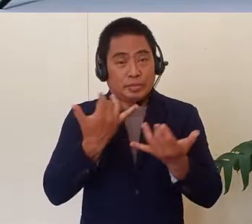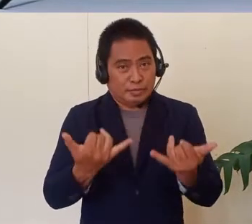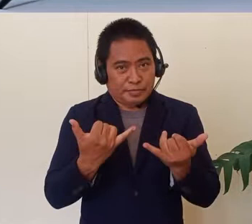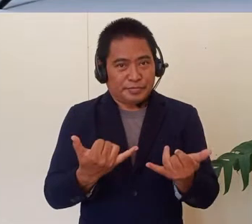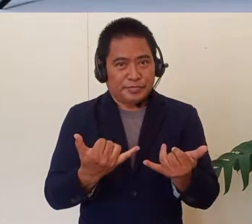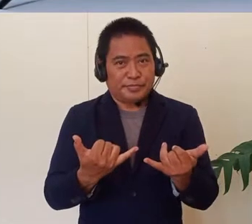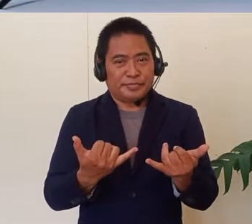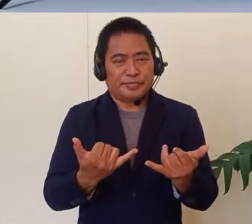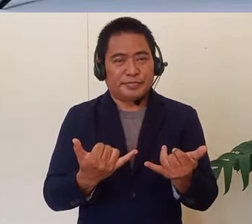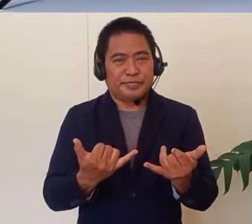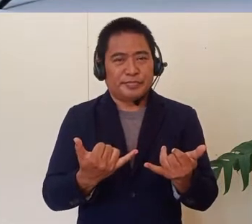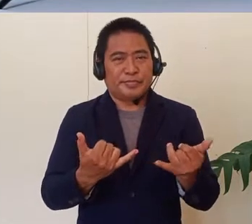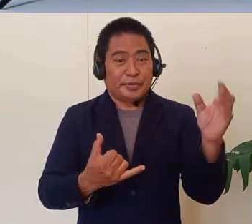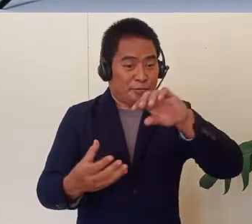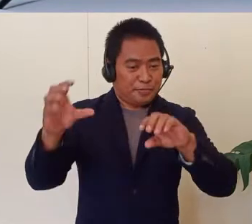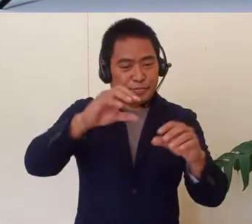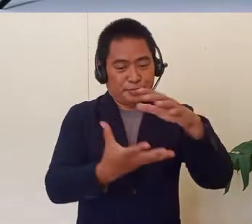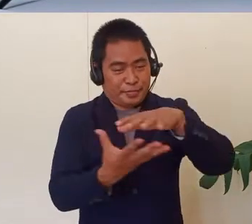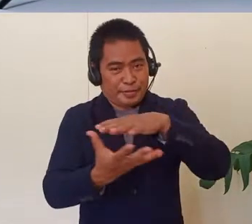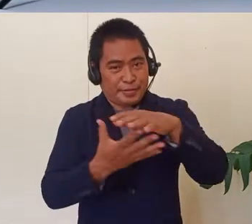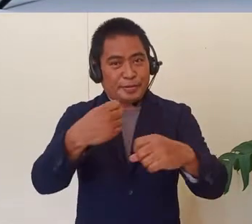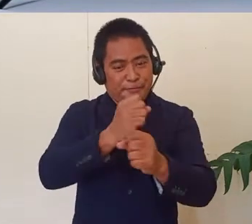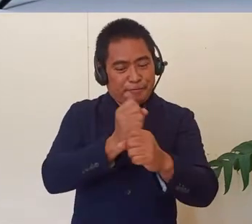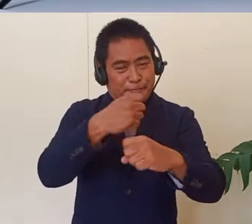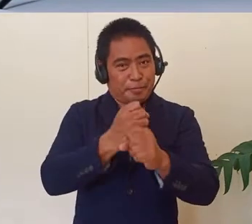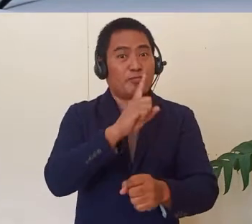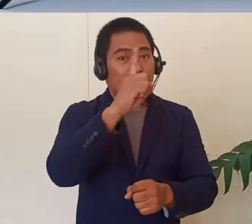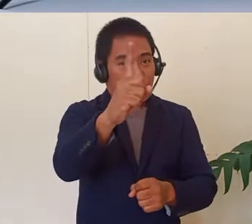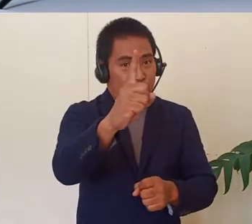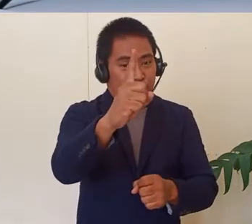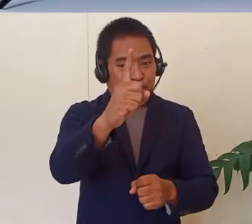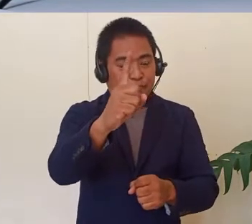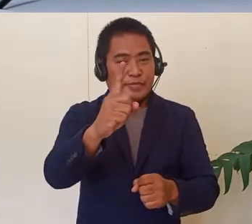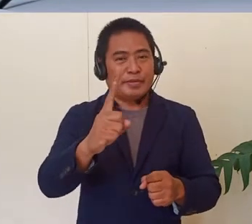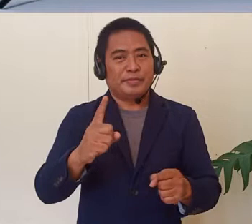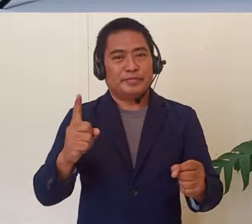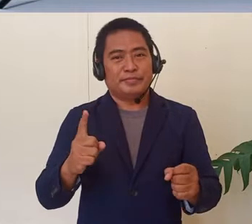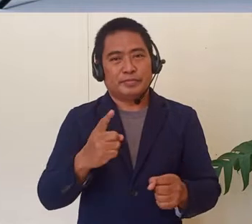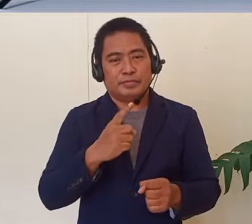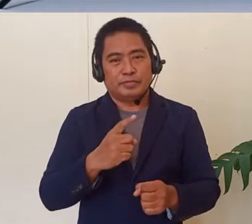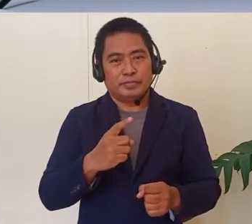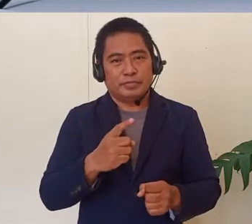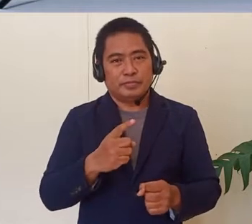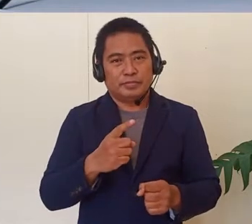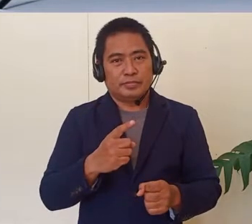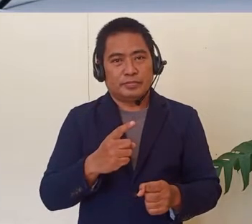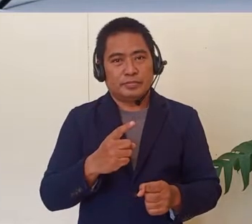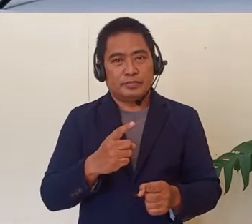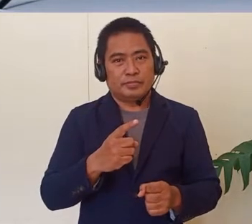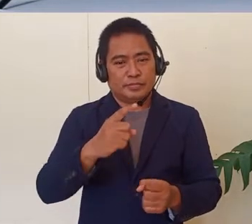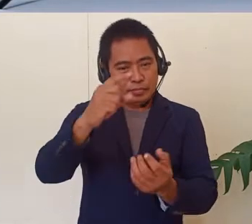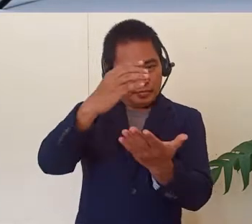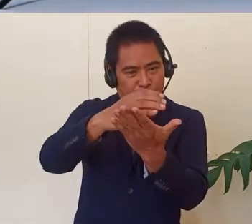homogeneous solution are called components of the solution. These components